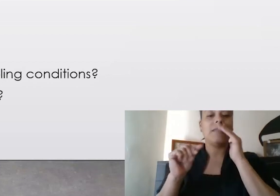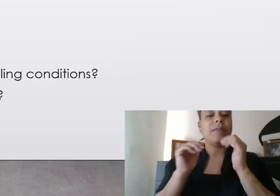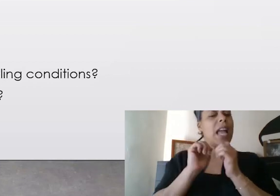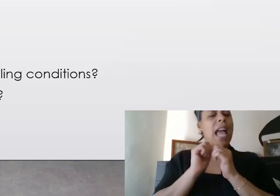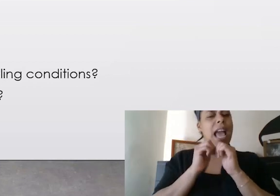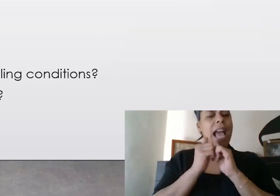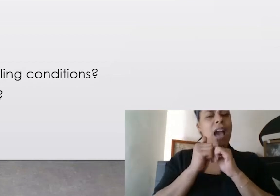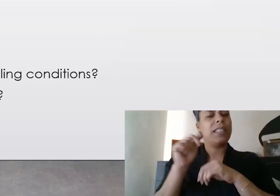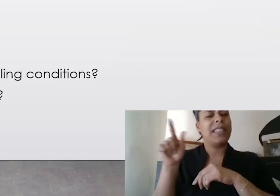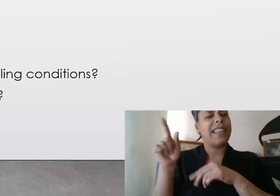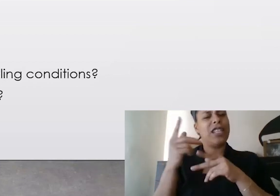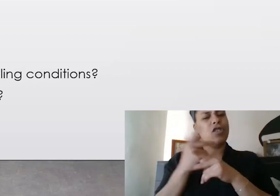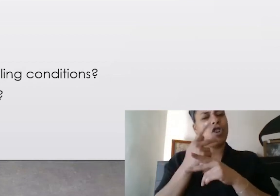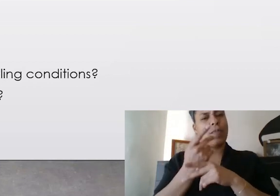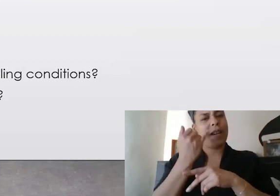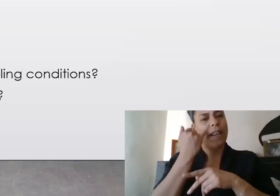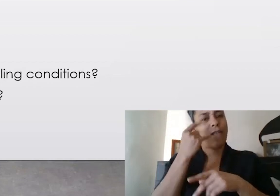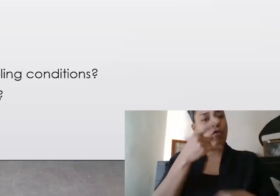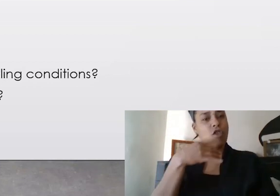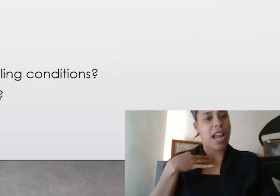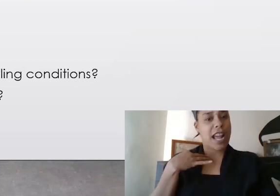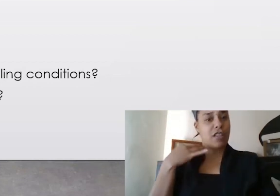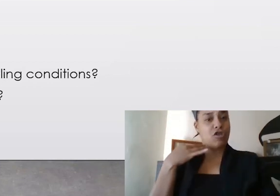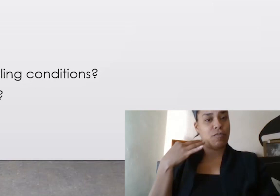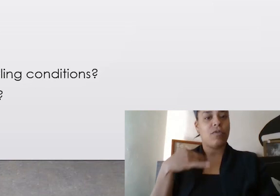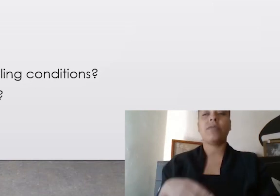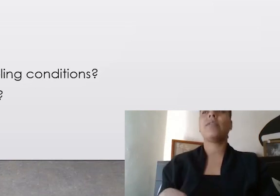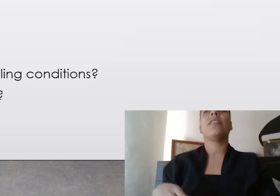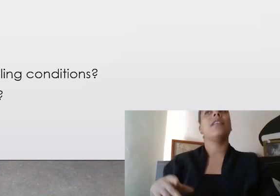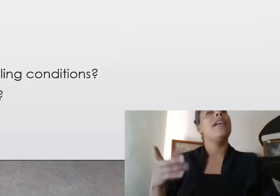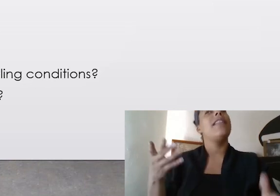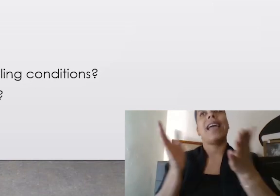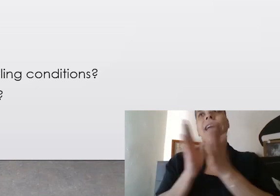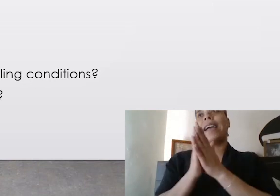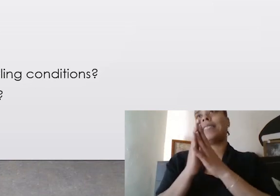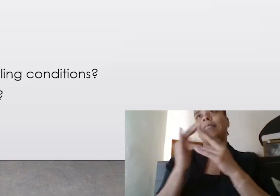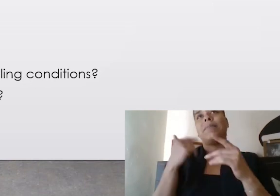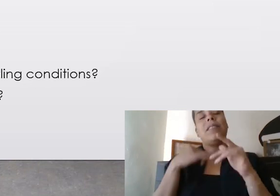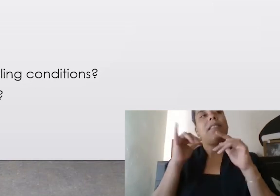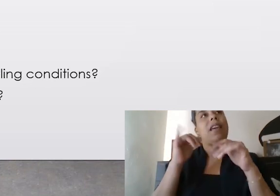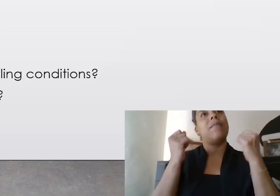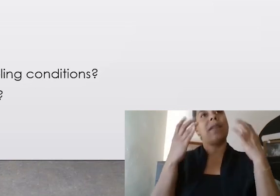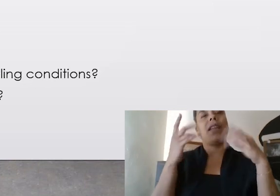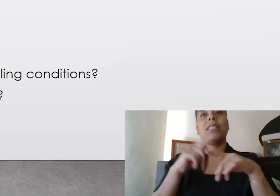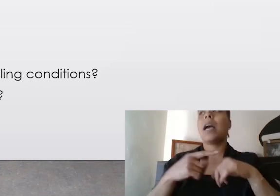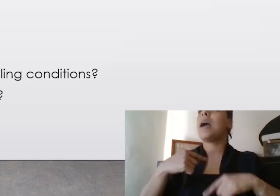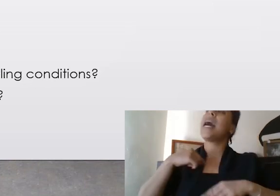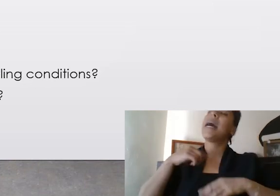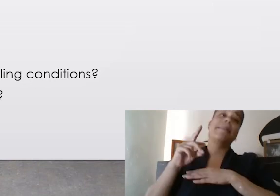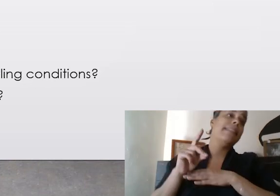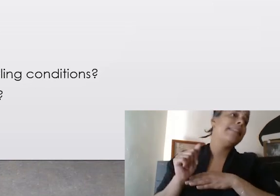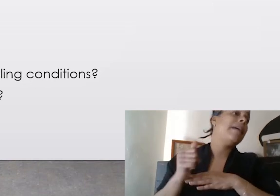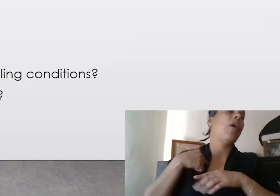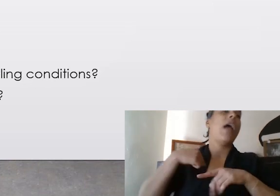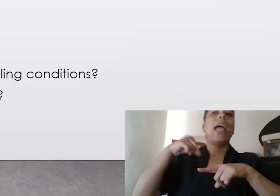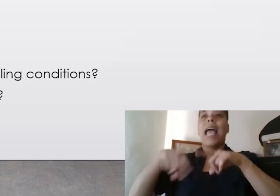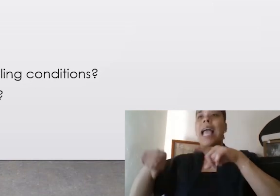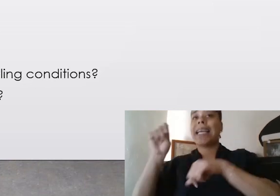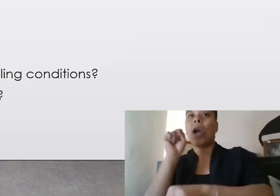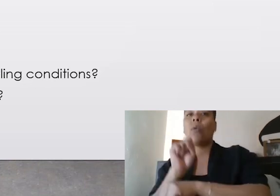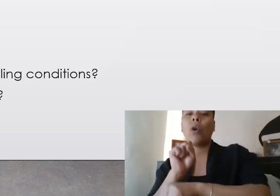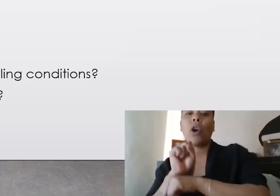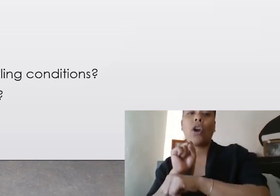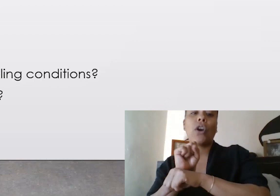you're eligible? I get this question all the time. I'm disabled, I can't work, I